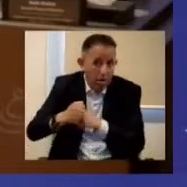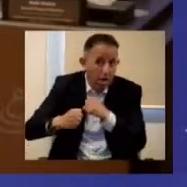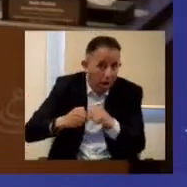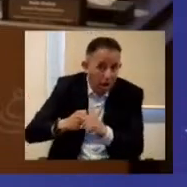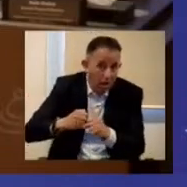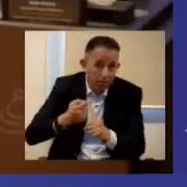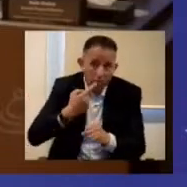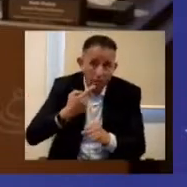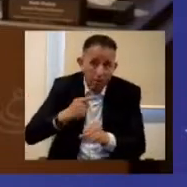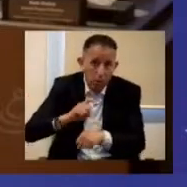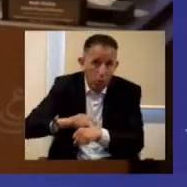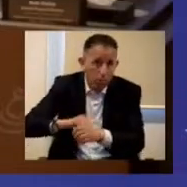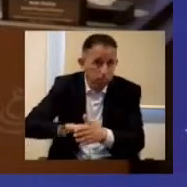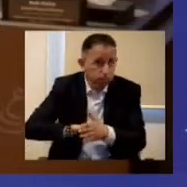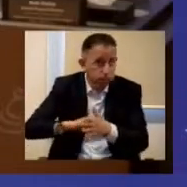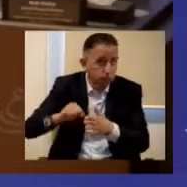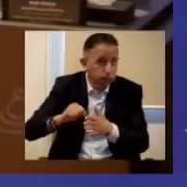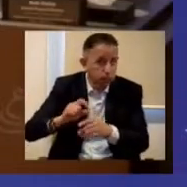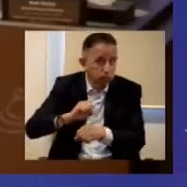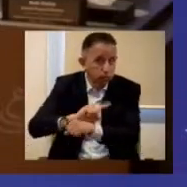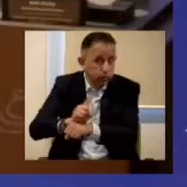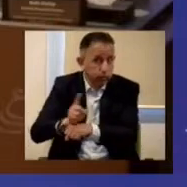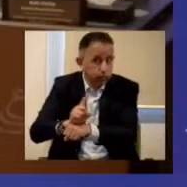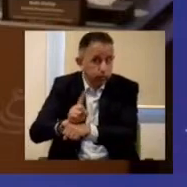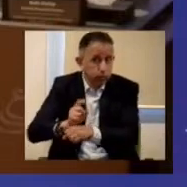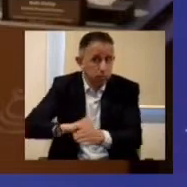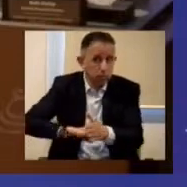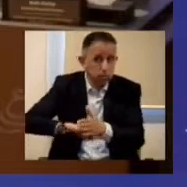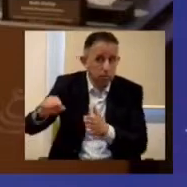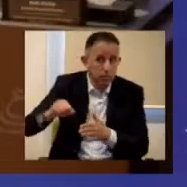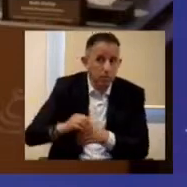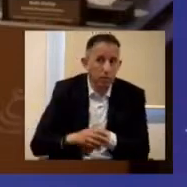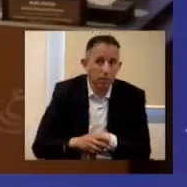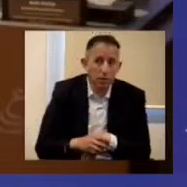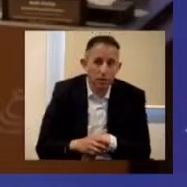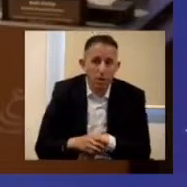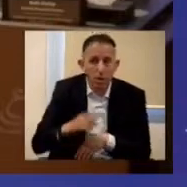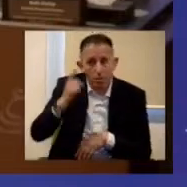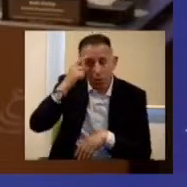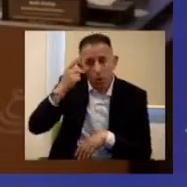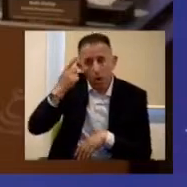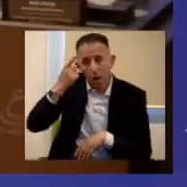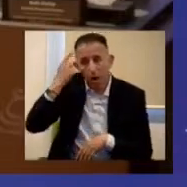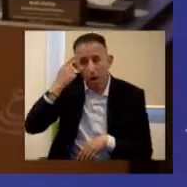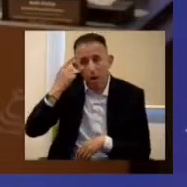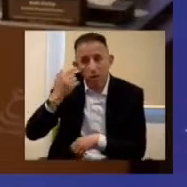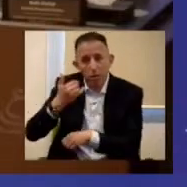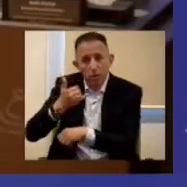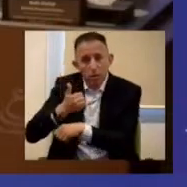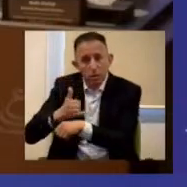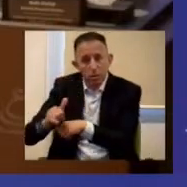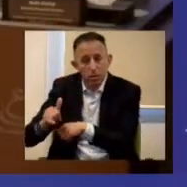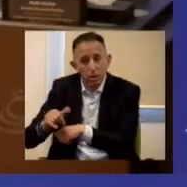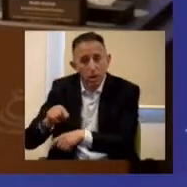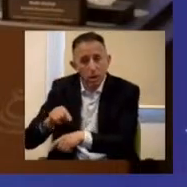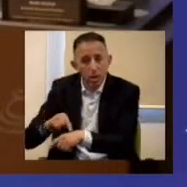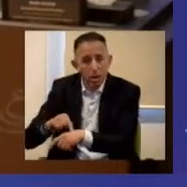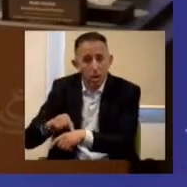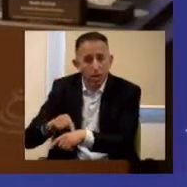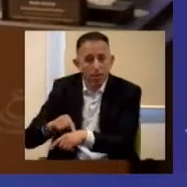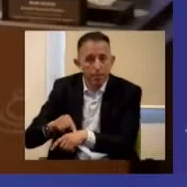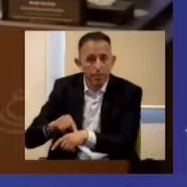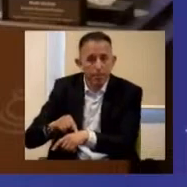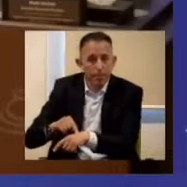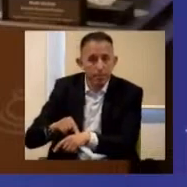the Bedouin effects that say that an intelligent species evolves faster than a non-intelligent one.